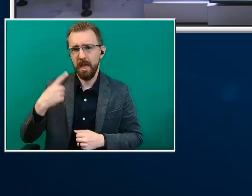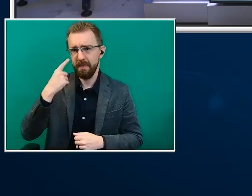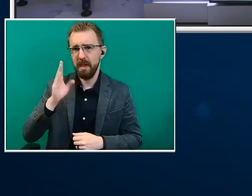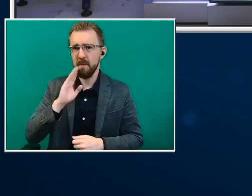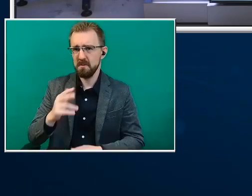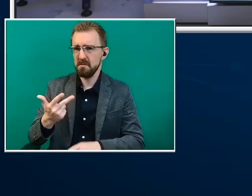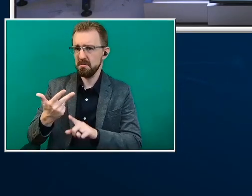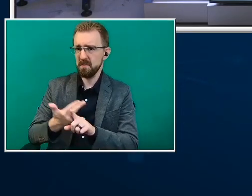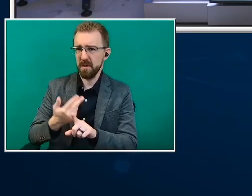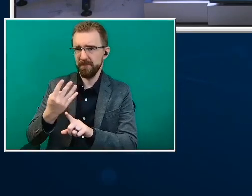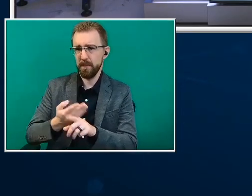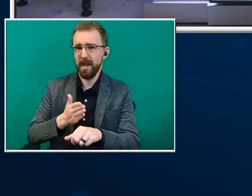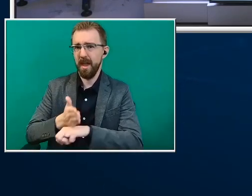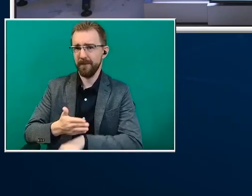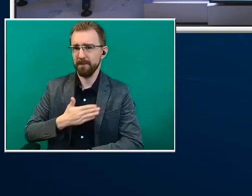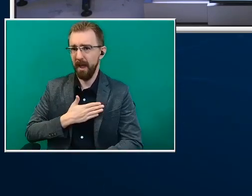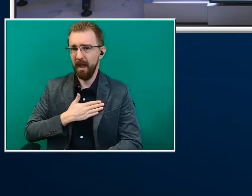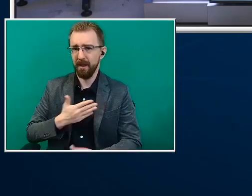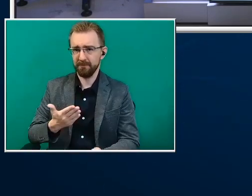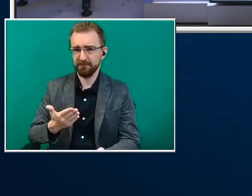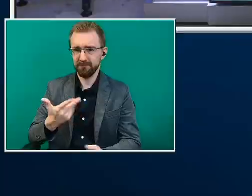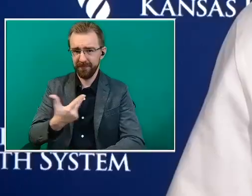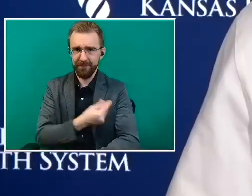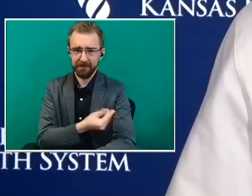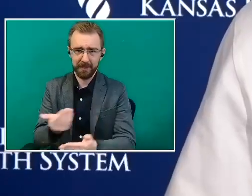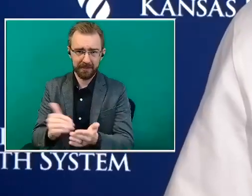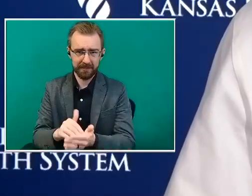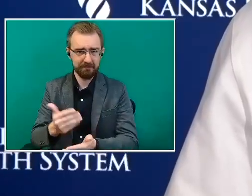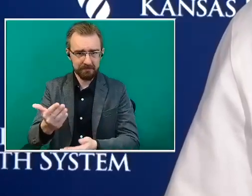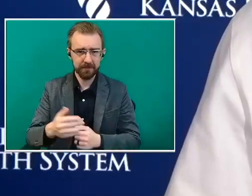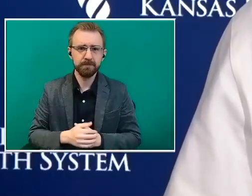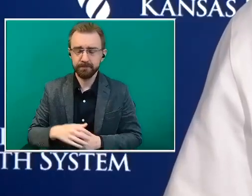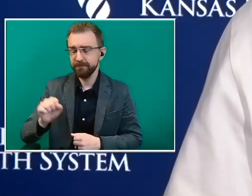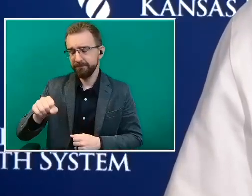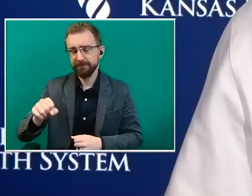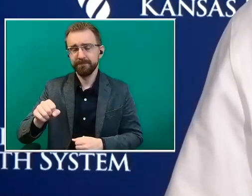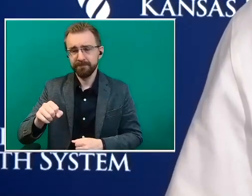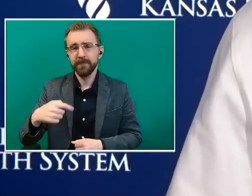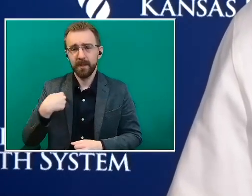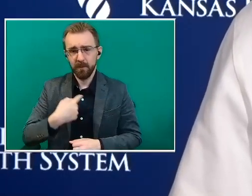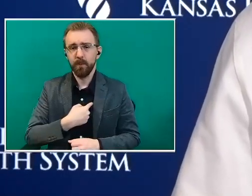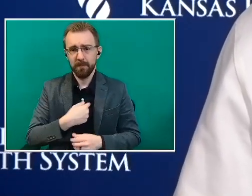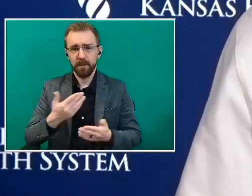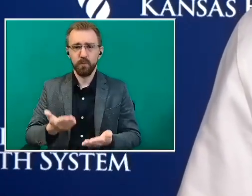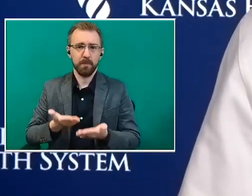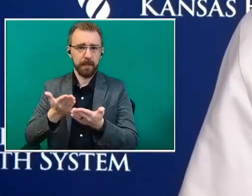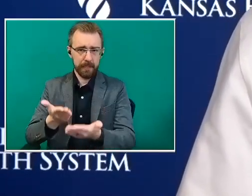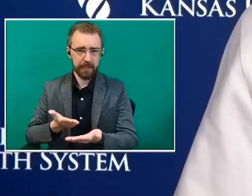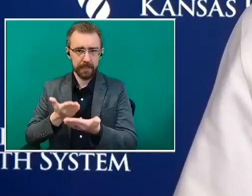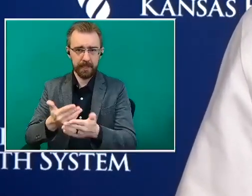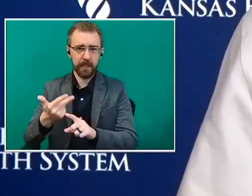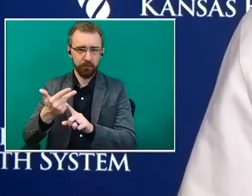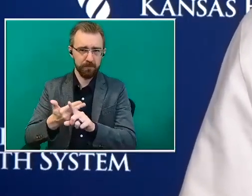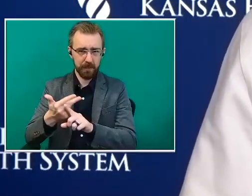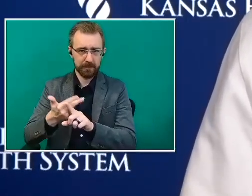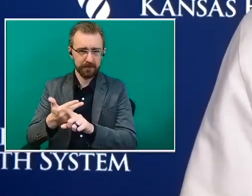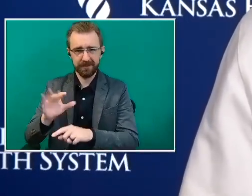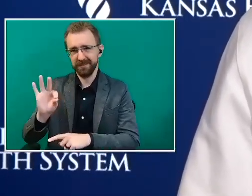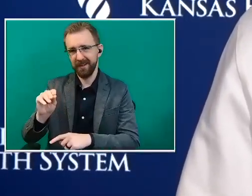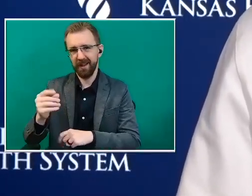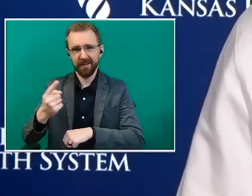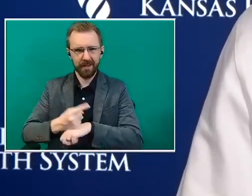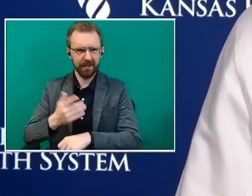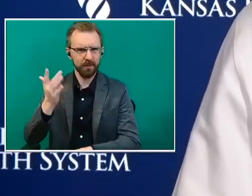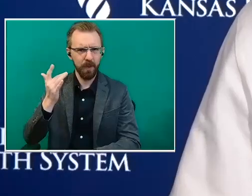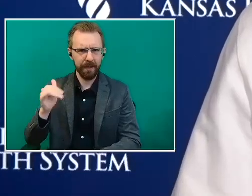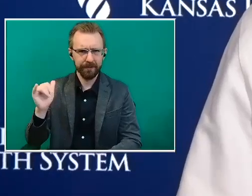COVID exposure to get vaccinated again. What do you think? Yeah, absolutely. We have been recommending that 3 months, that 90 days. Why is that? Because when you have